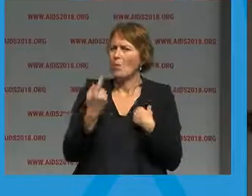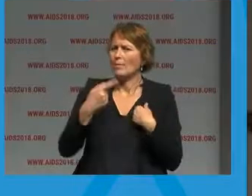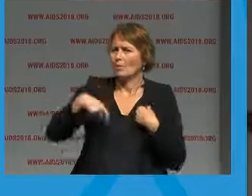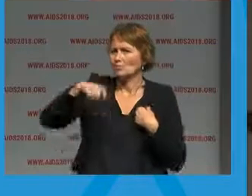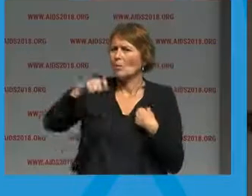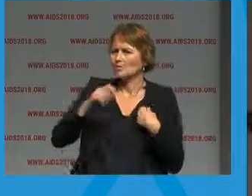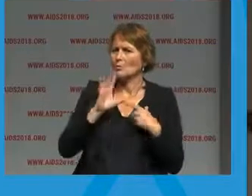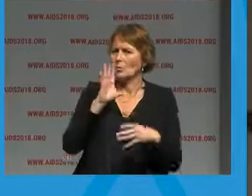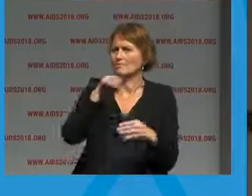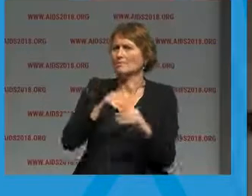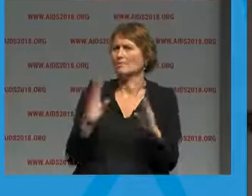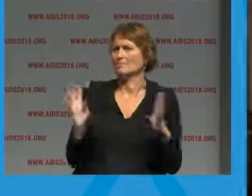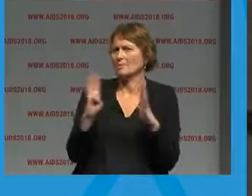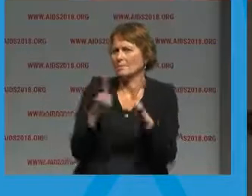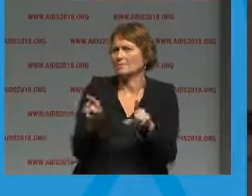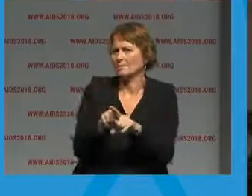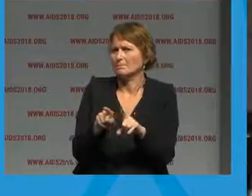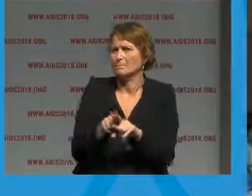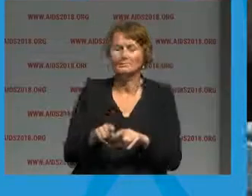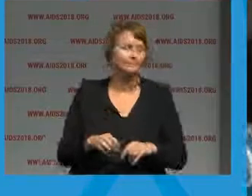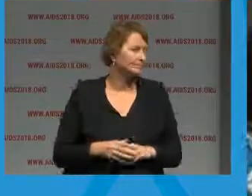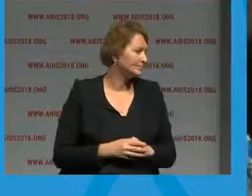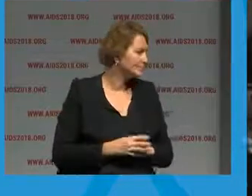high-level meeting.